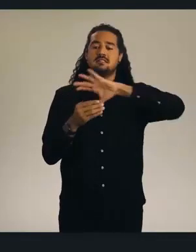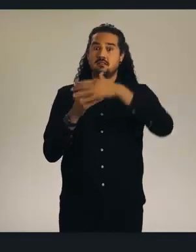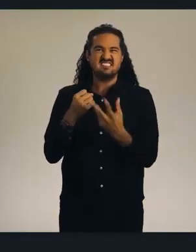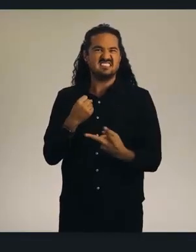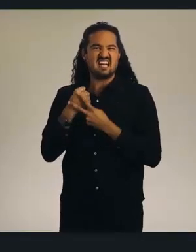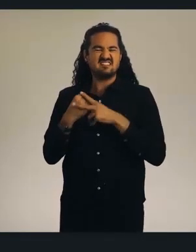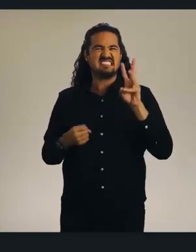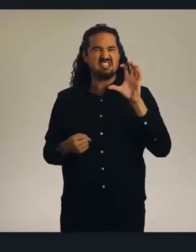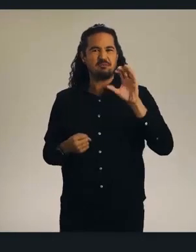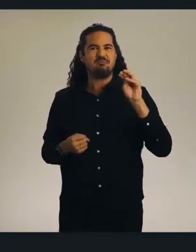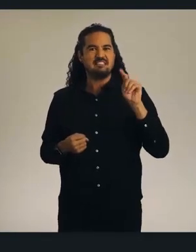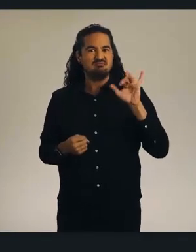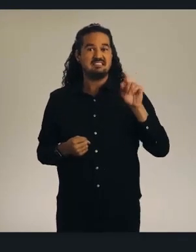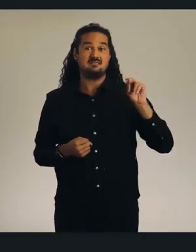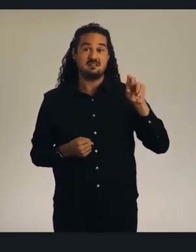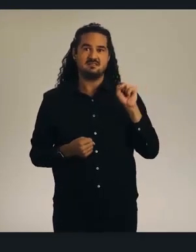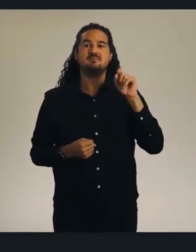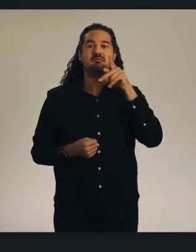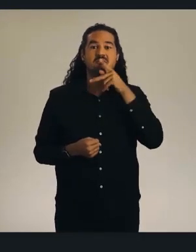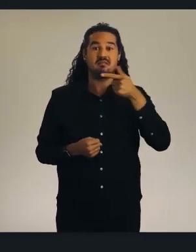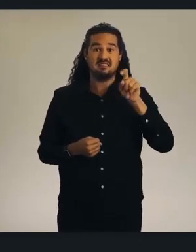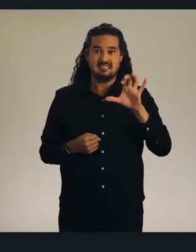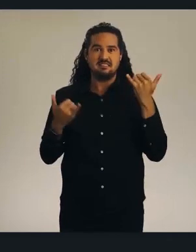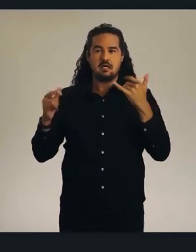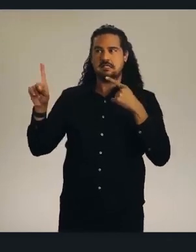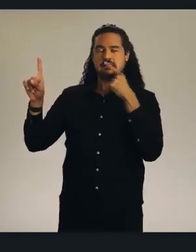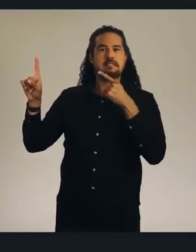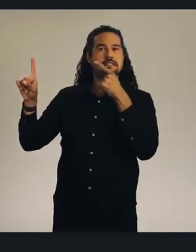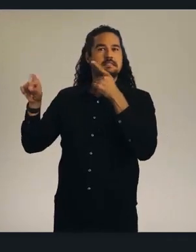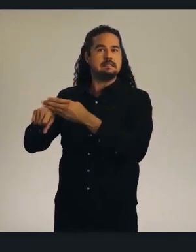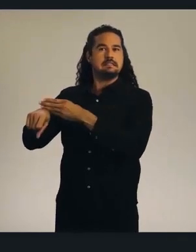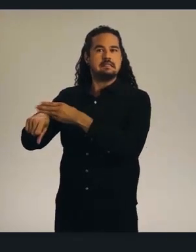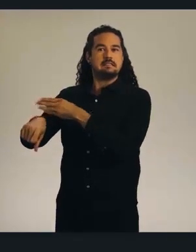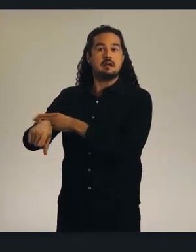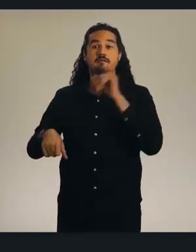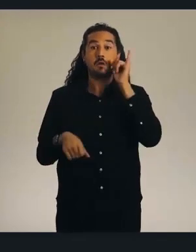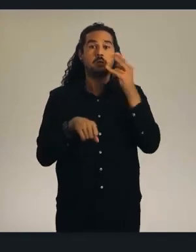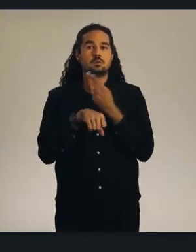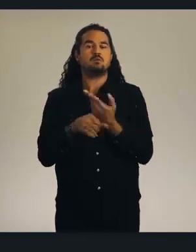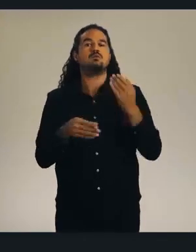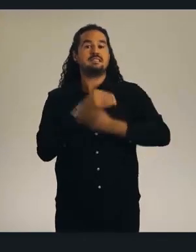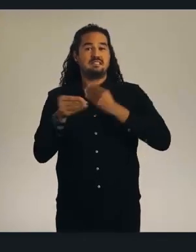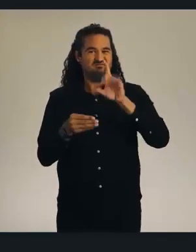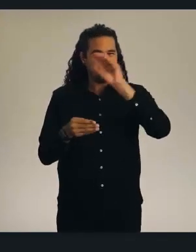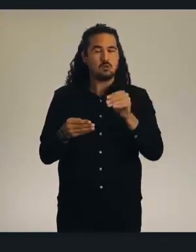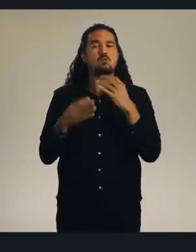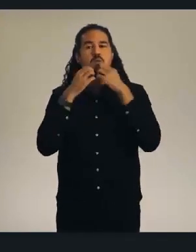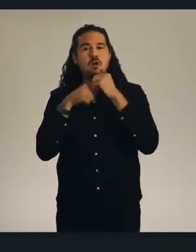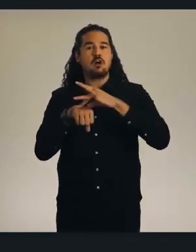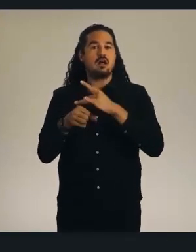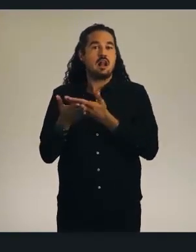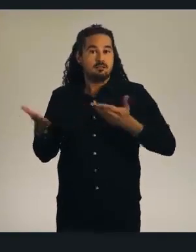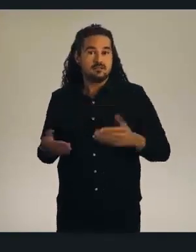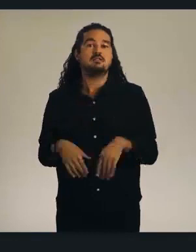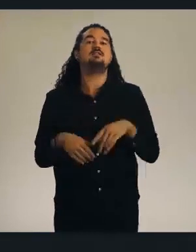tons of plastic. This brings us closer to our goal of completely removing plastic from all of our packaging. iPhone uses 100% recycled rare earth elements and magnets and 100% recycled tin in the solder of the